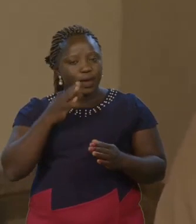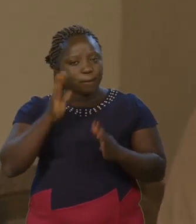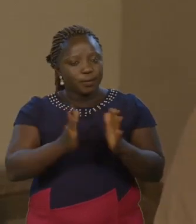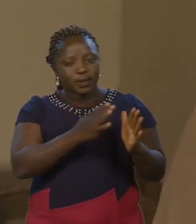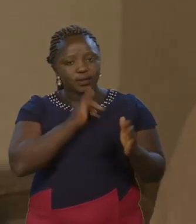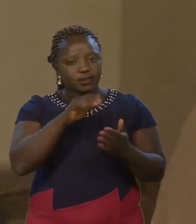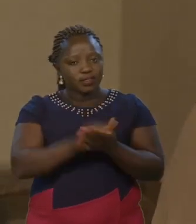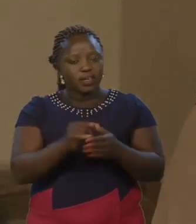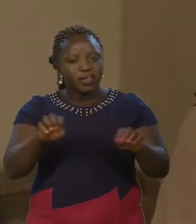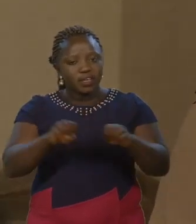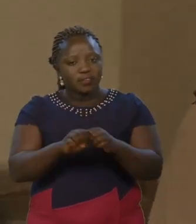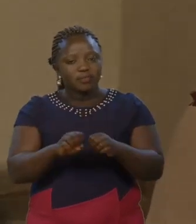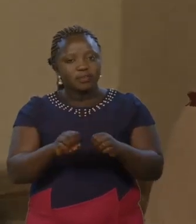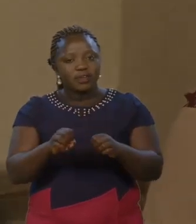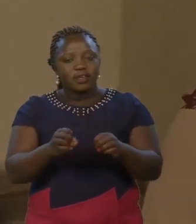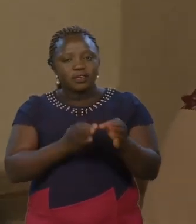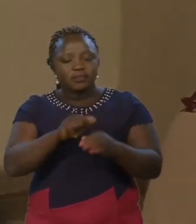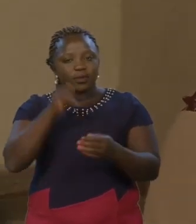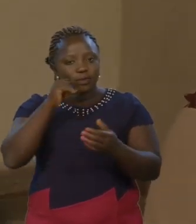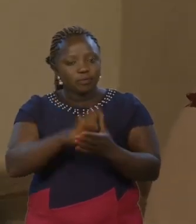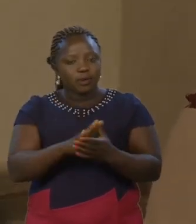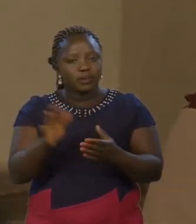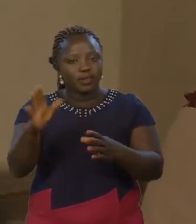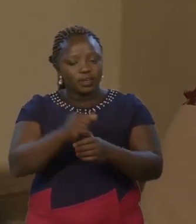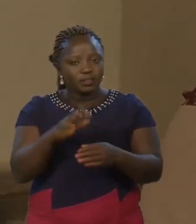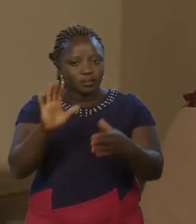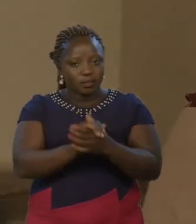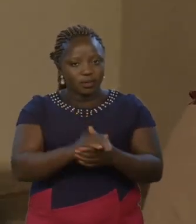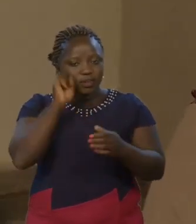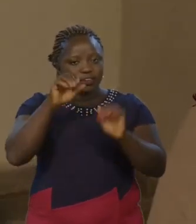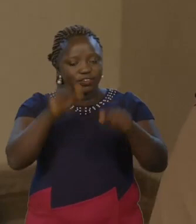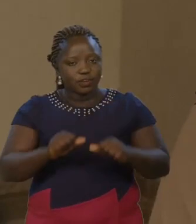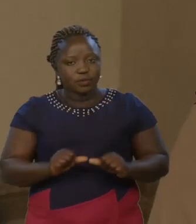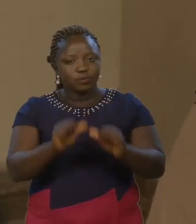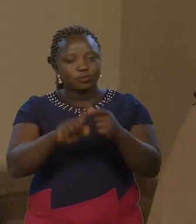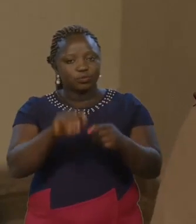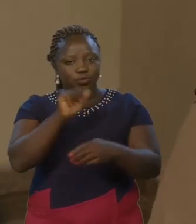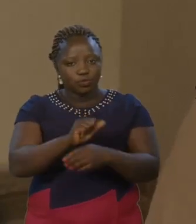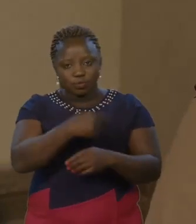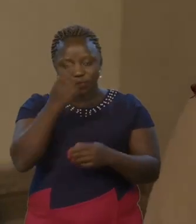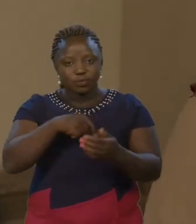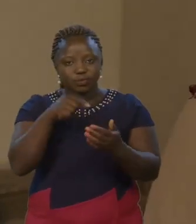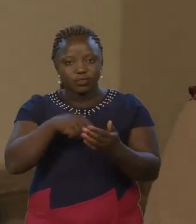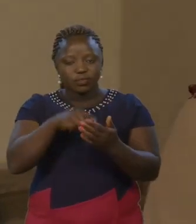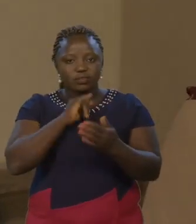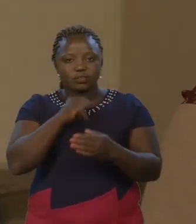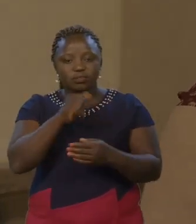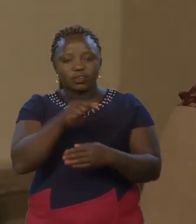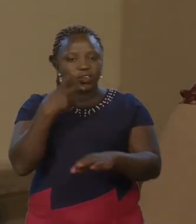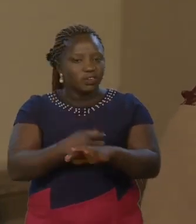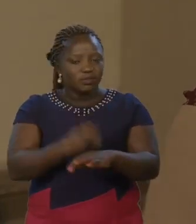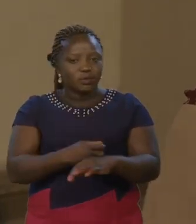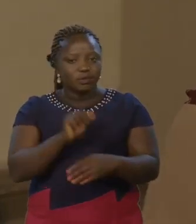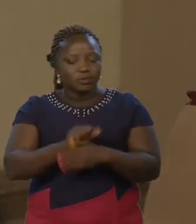My plan is that even if a woman gets married, she can continue to work, because this is no difficult matter. It does not require a